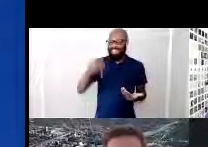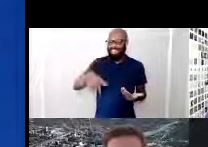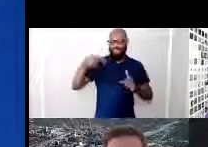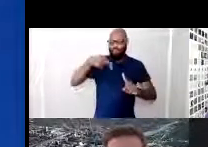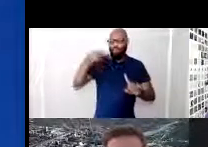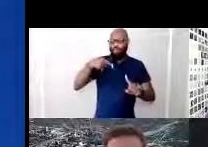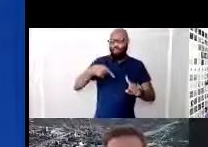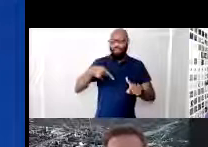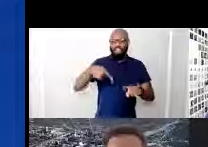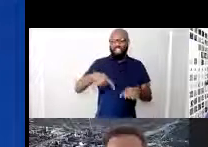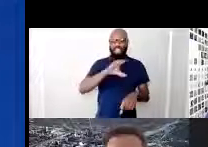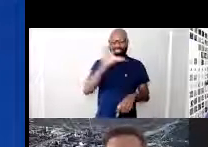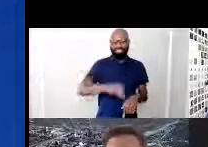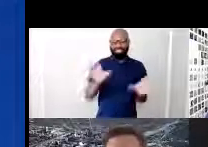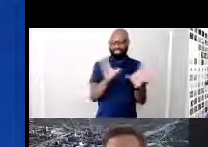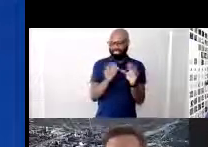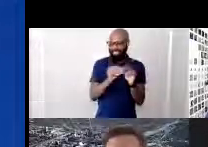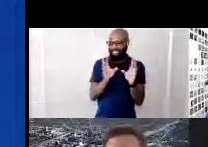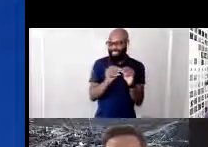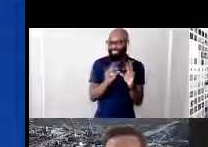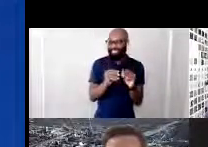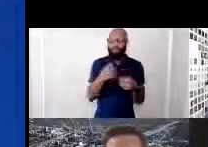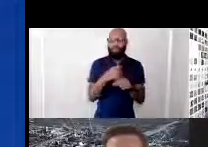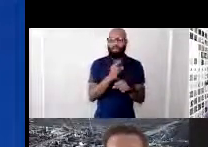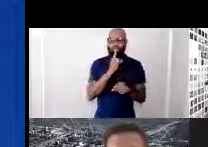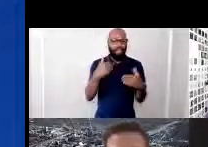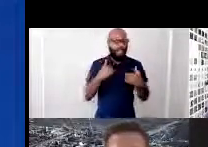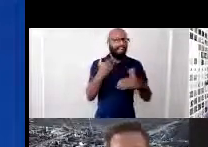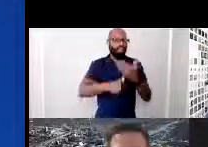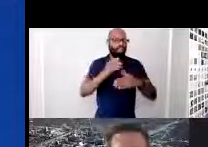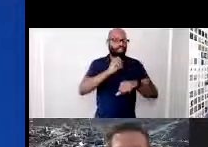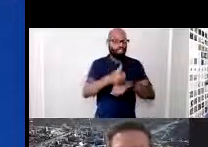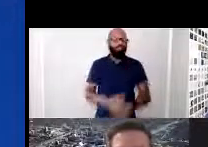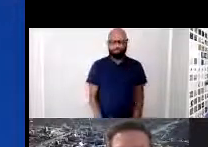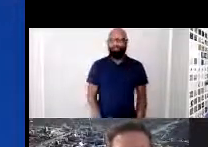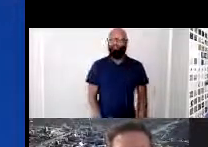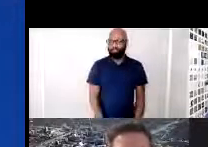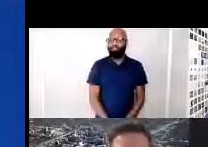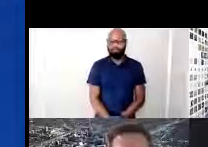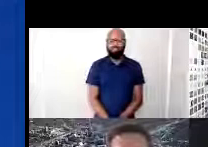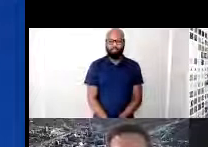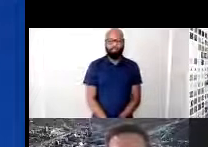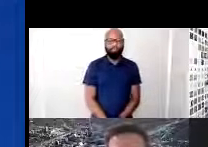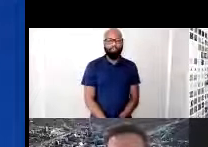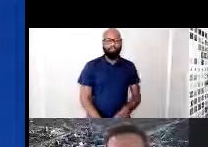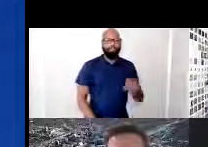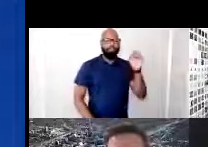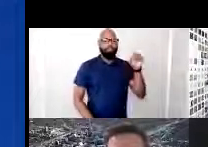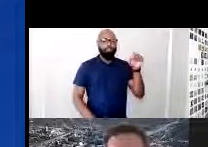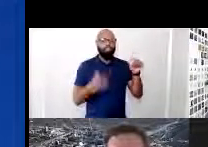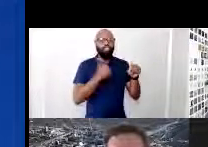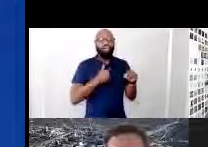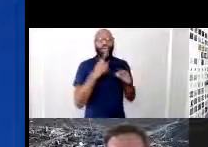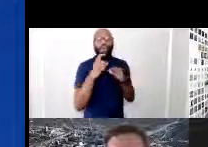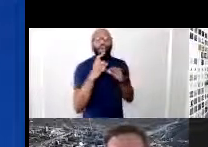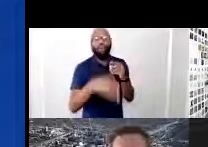here in a way, is to make sure that there's a process. Thanks. Yeah, Yeah, and then I and, guess after this, I'll step back. Sorry, I have one other thing